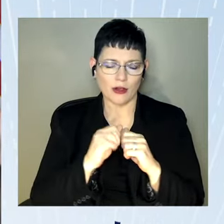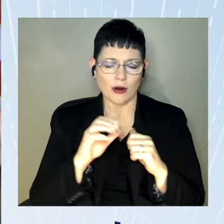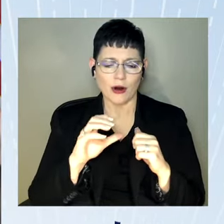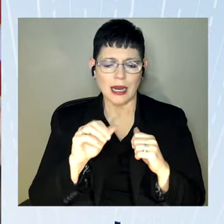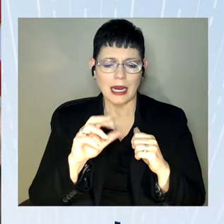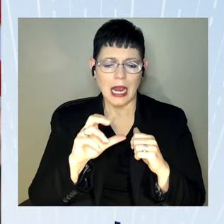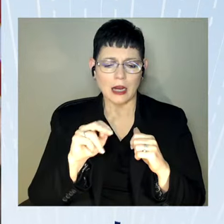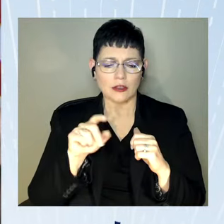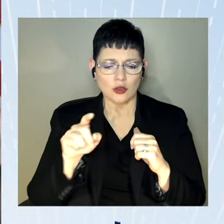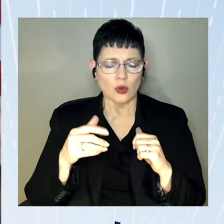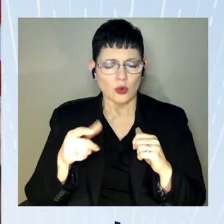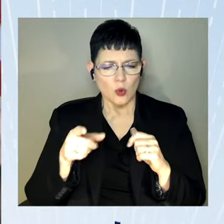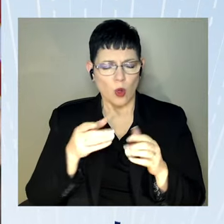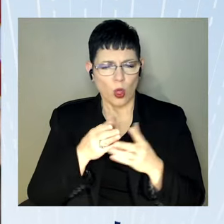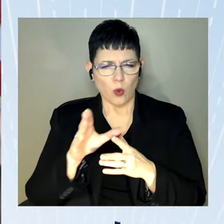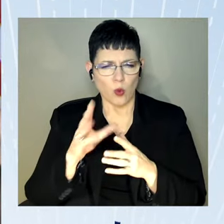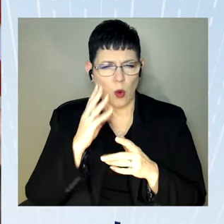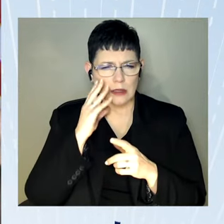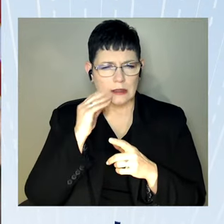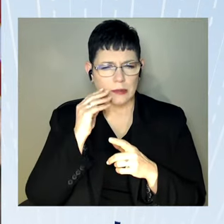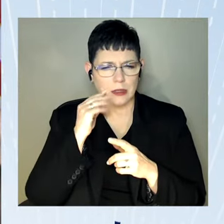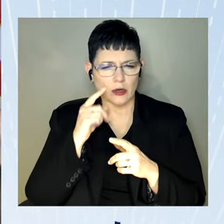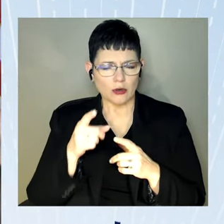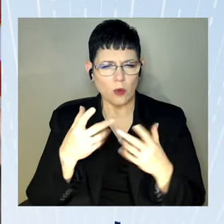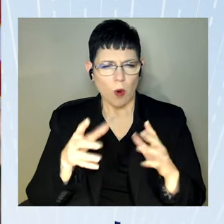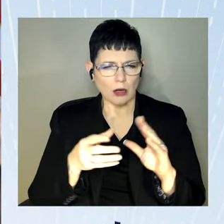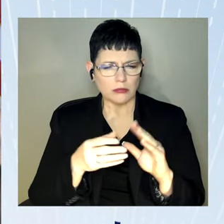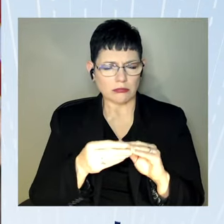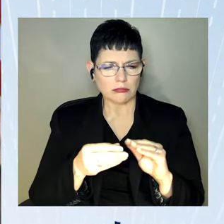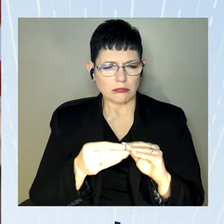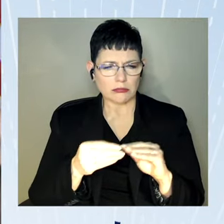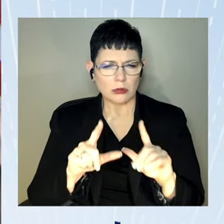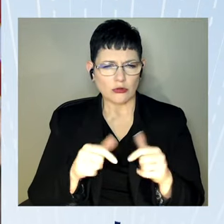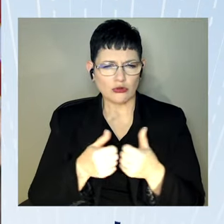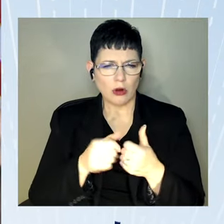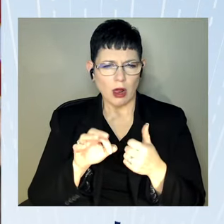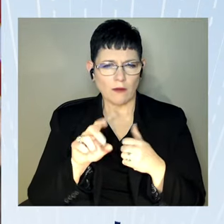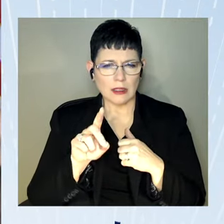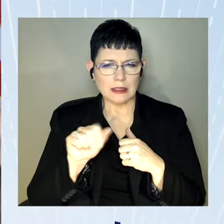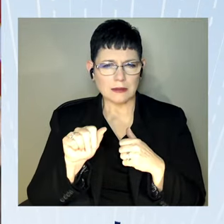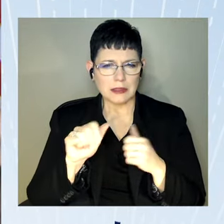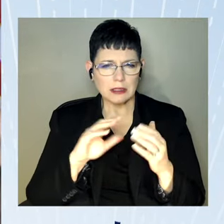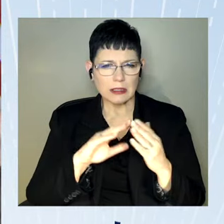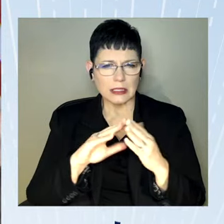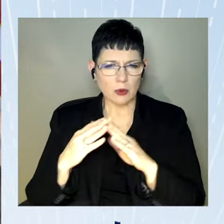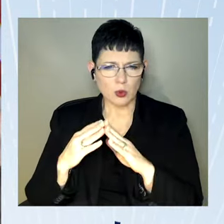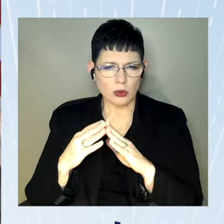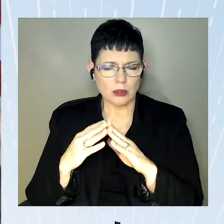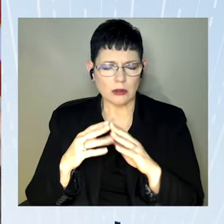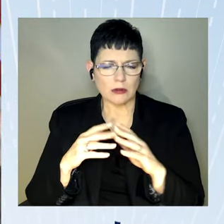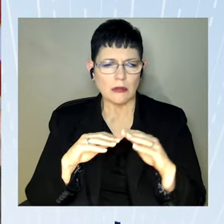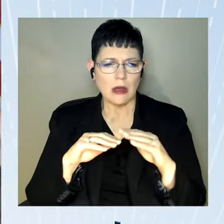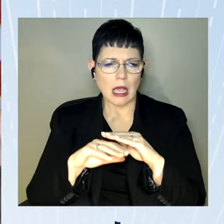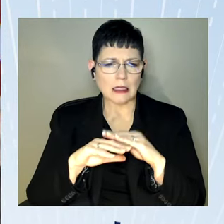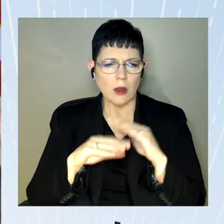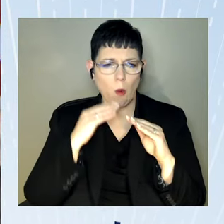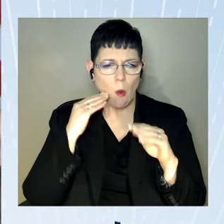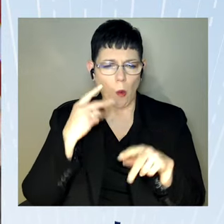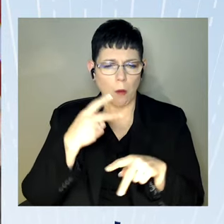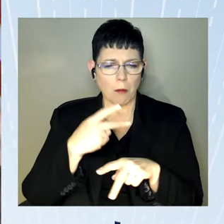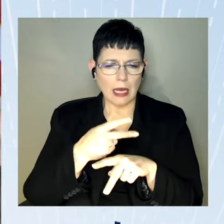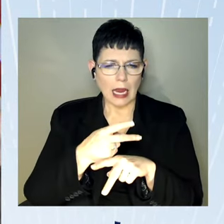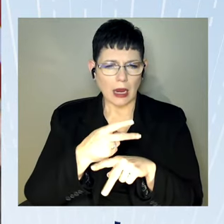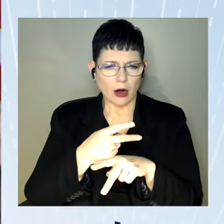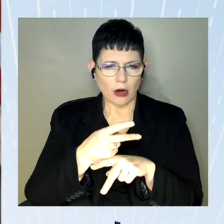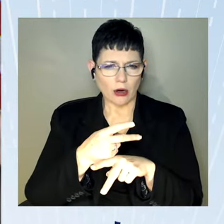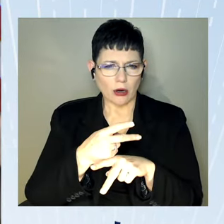your advocacy, shed light on the challenges of the disability community in accessing home and community-based care. Can you